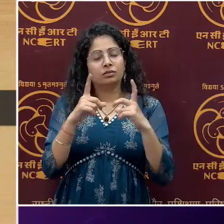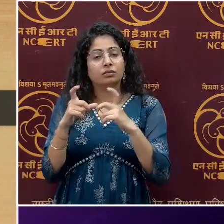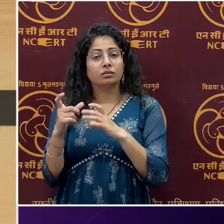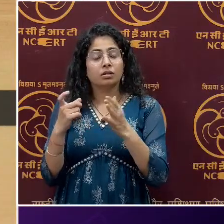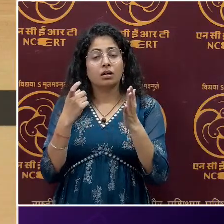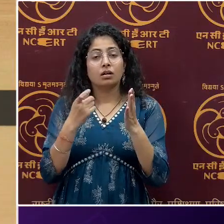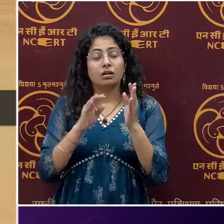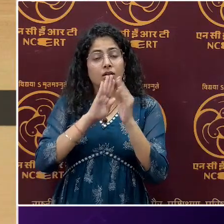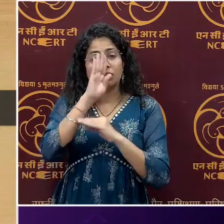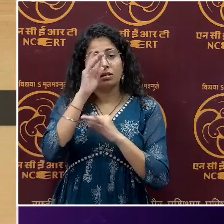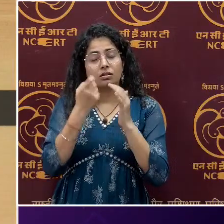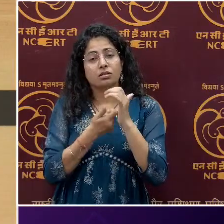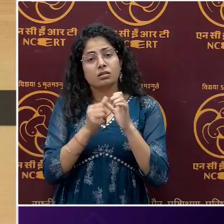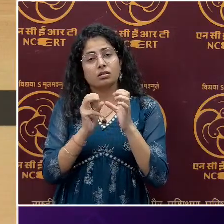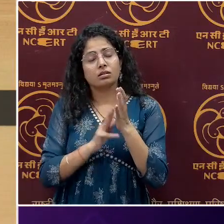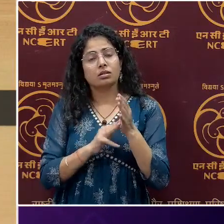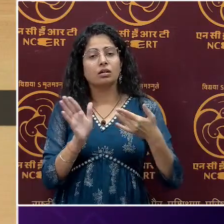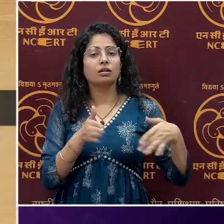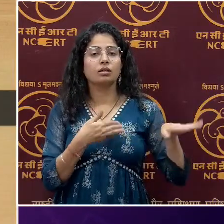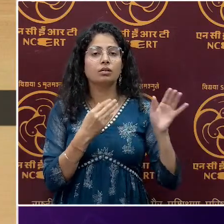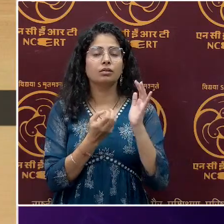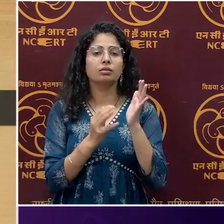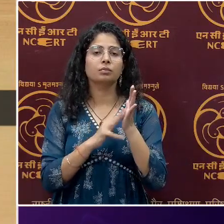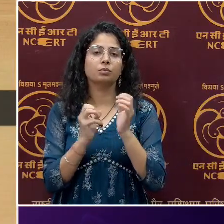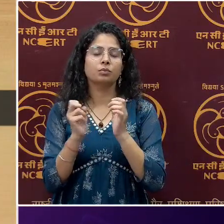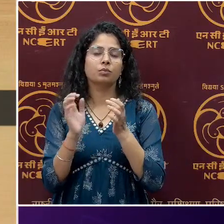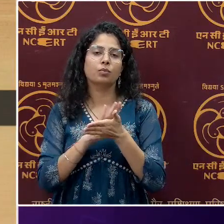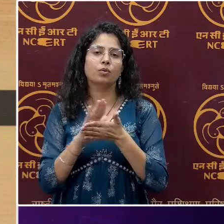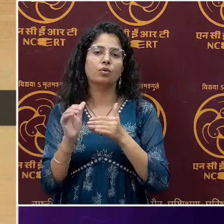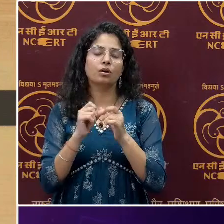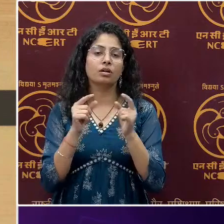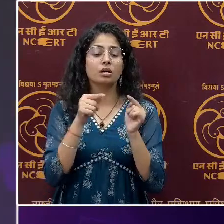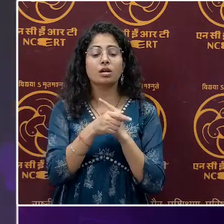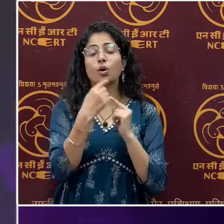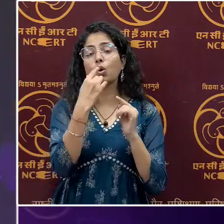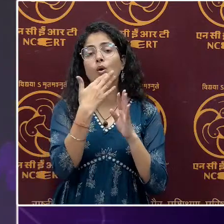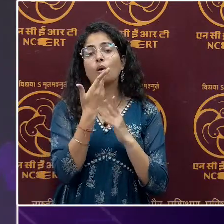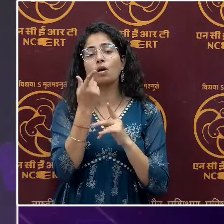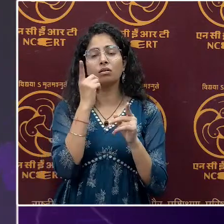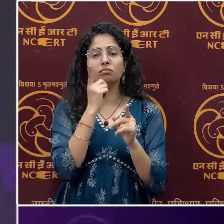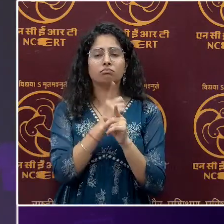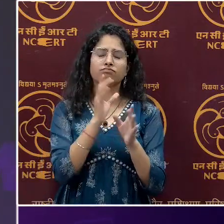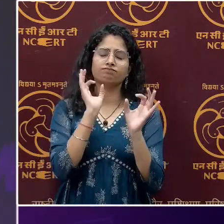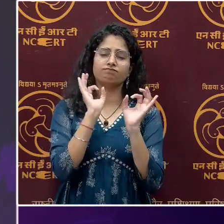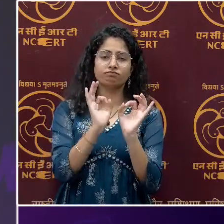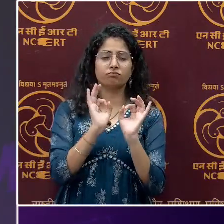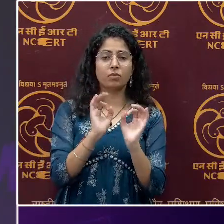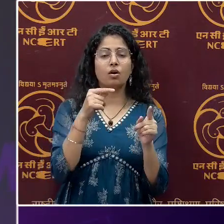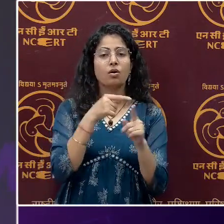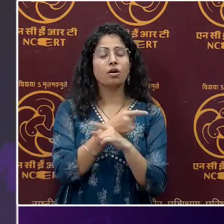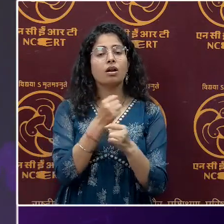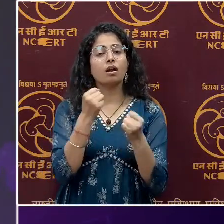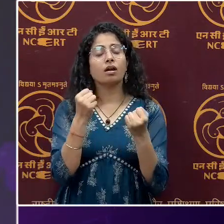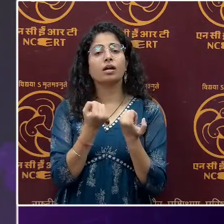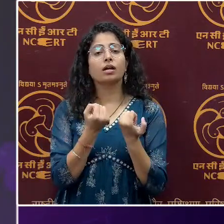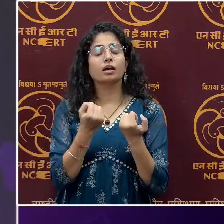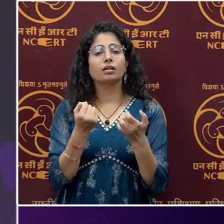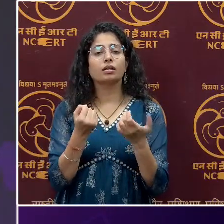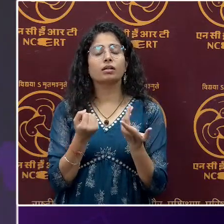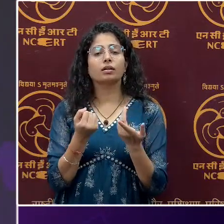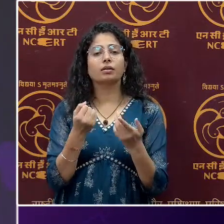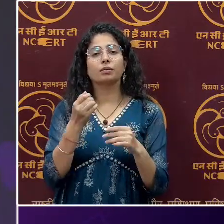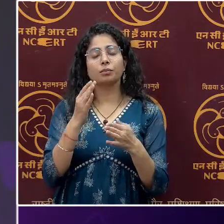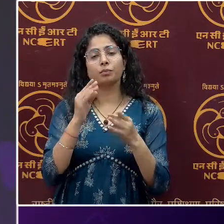Roy, ma'am, the very famous person who is a good teacher and who fought against Sati Pratha and child marriage, ma'am.